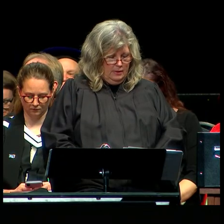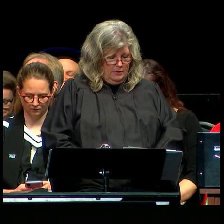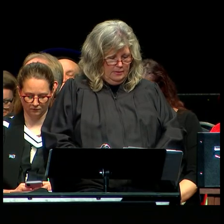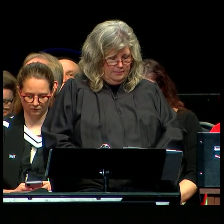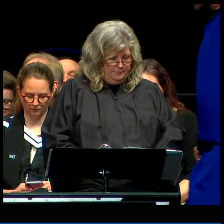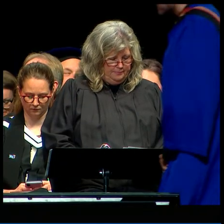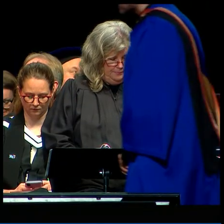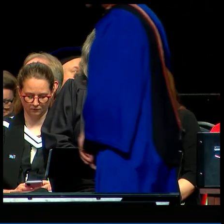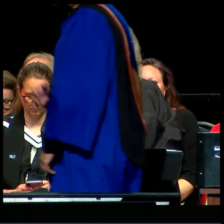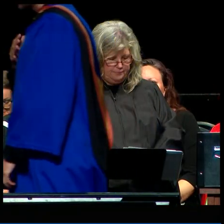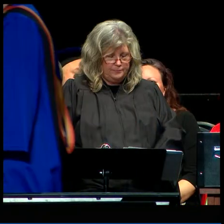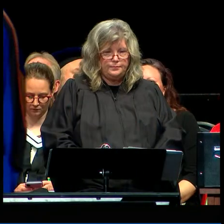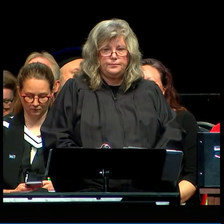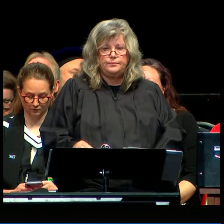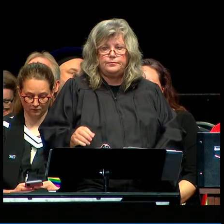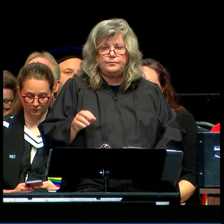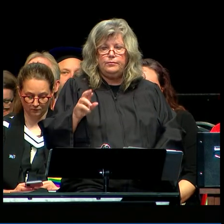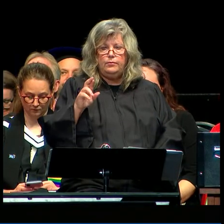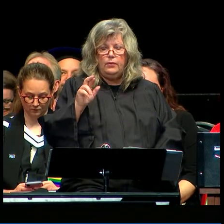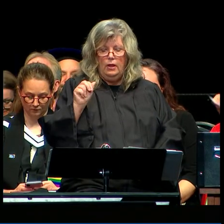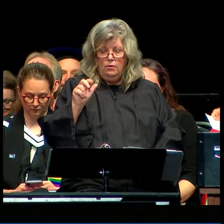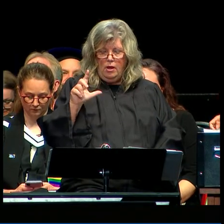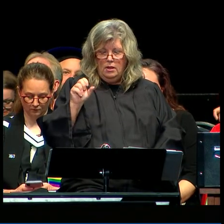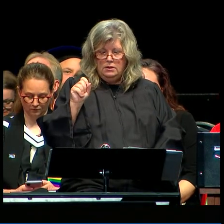Ralston Diaz, with distinction.